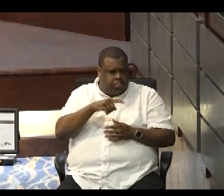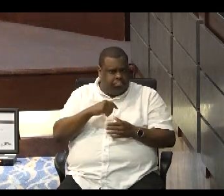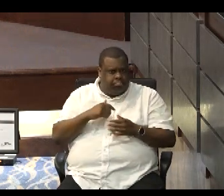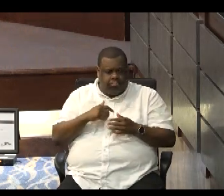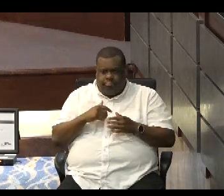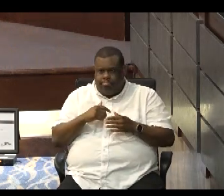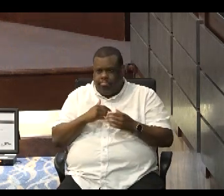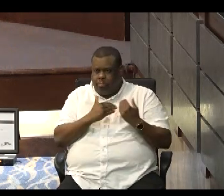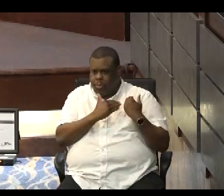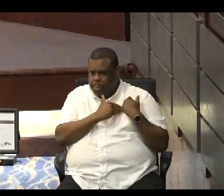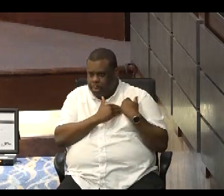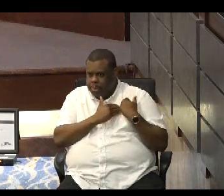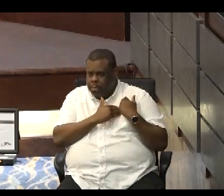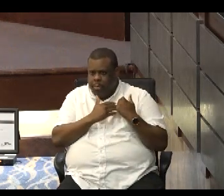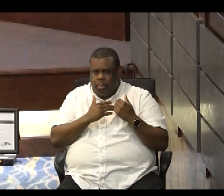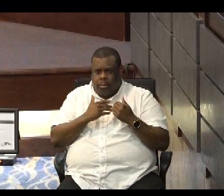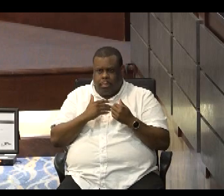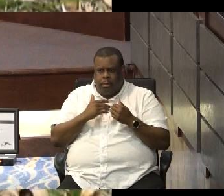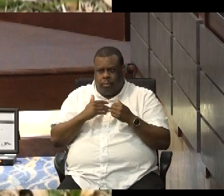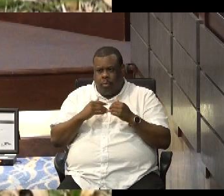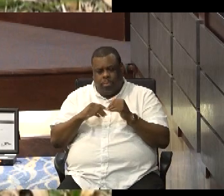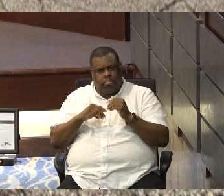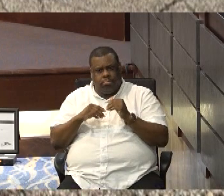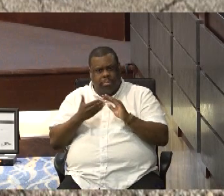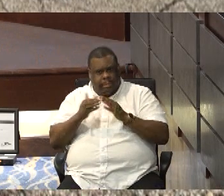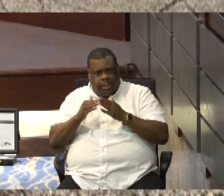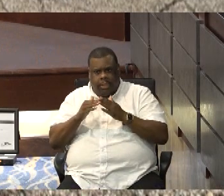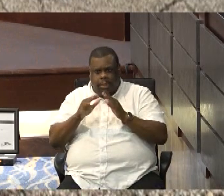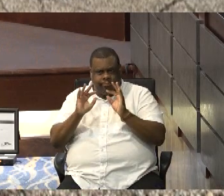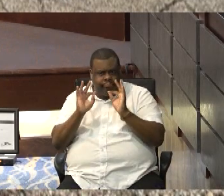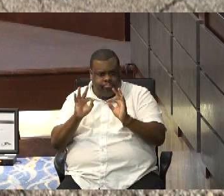an amazing city with incredible assets.